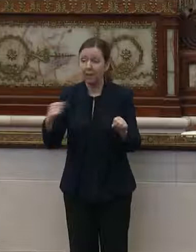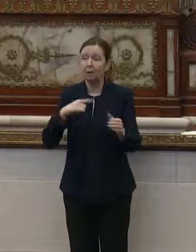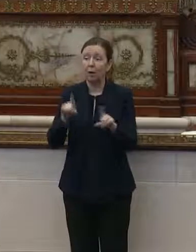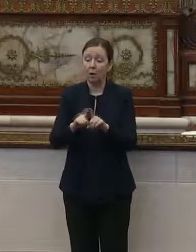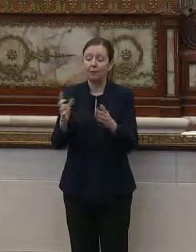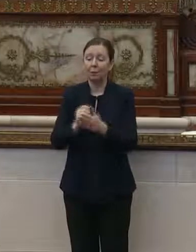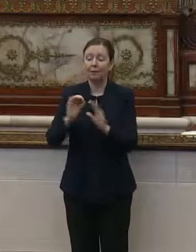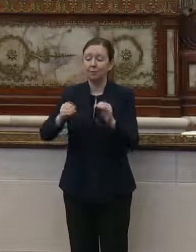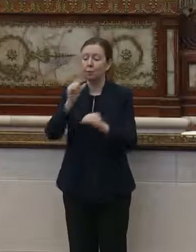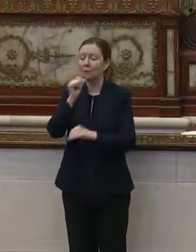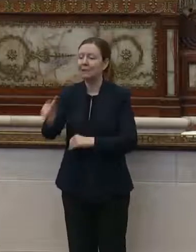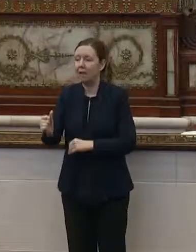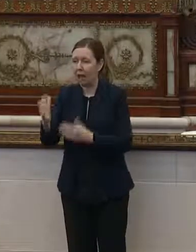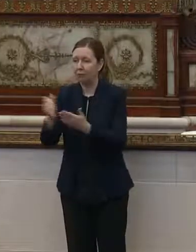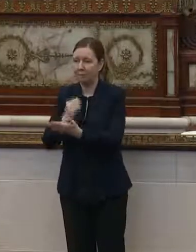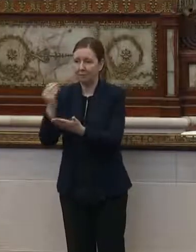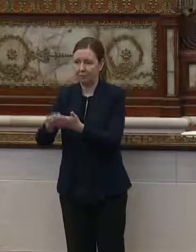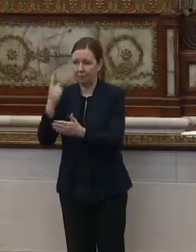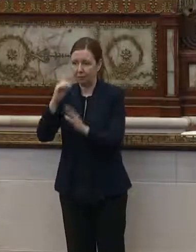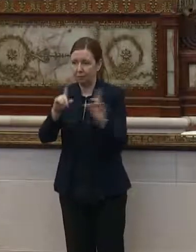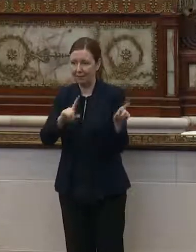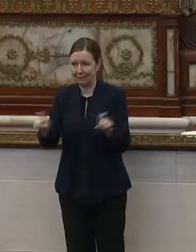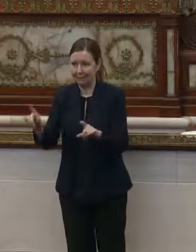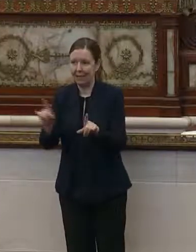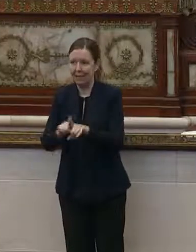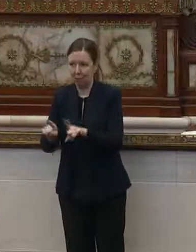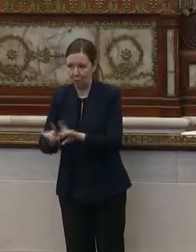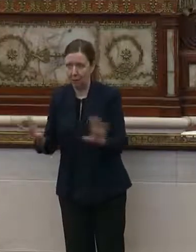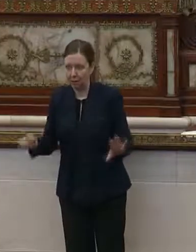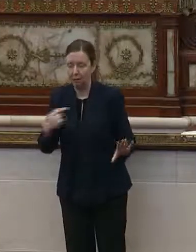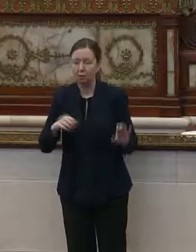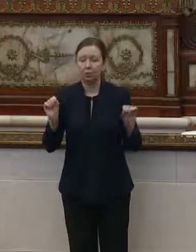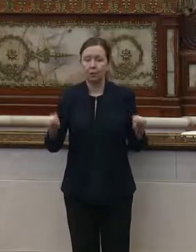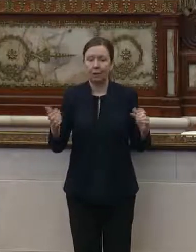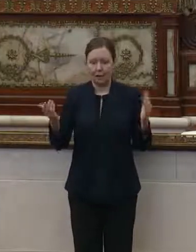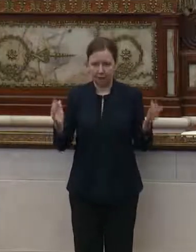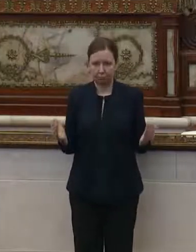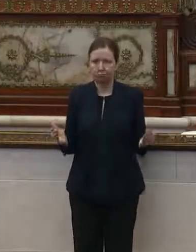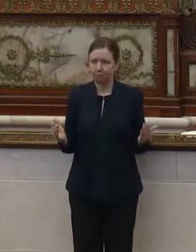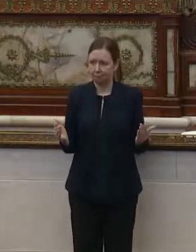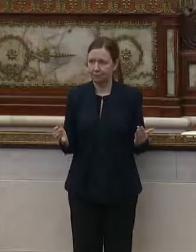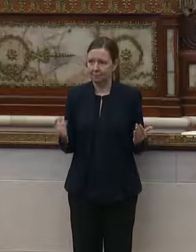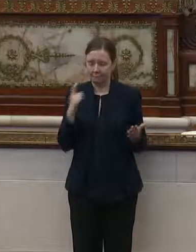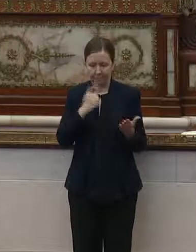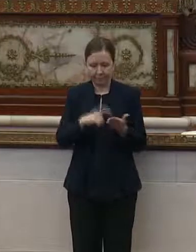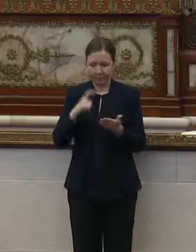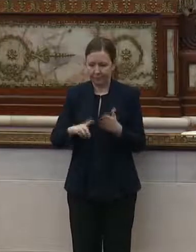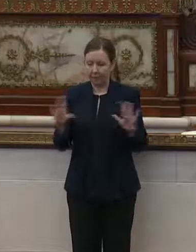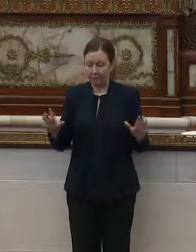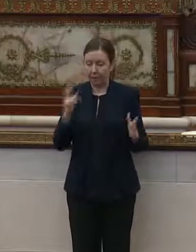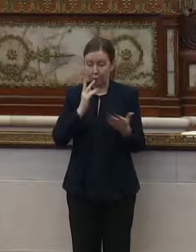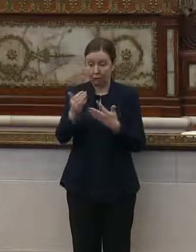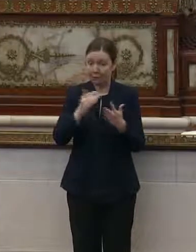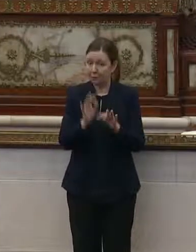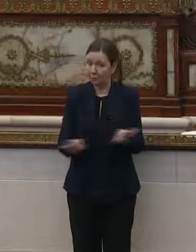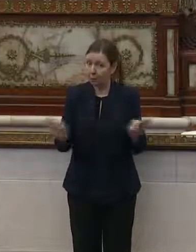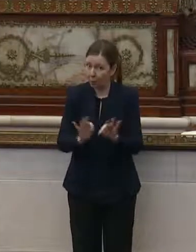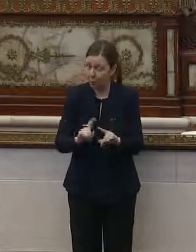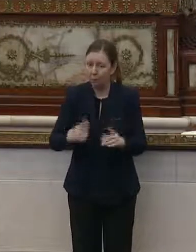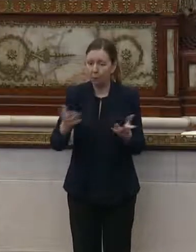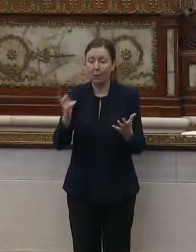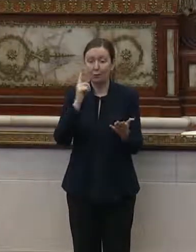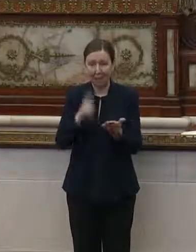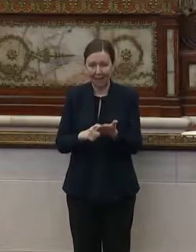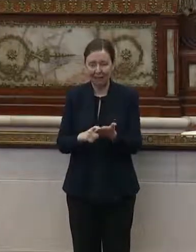the organizations who didn't receive funding for testing as well, too, so that we can kind of begin to recognize, number one, the transparency is important, but we want to